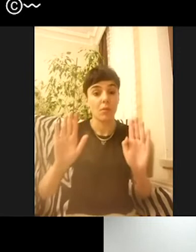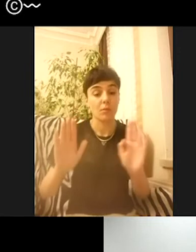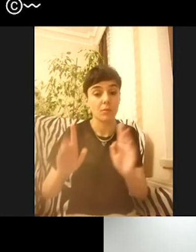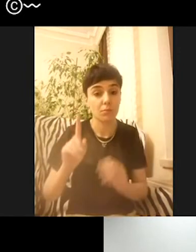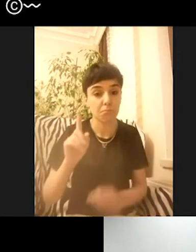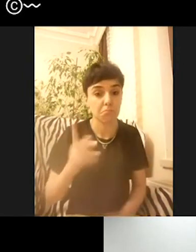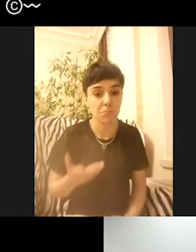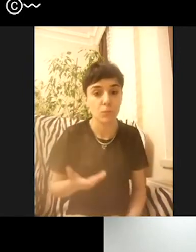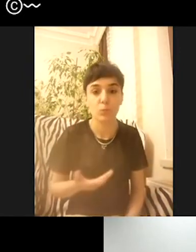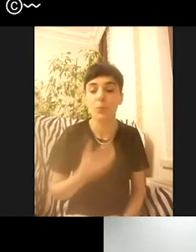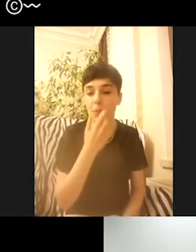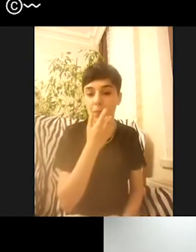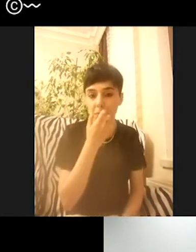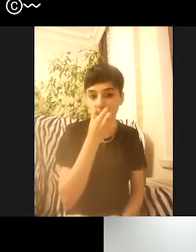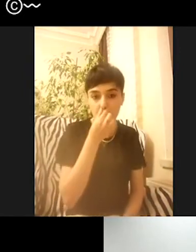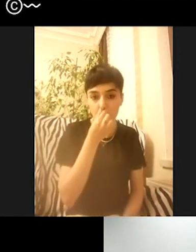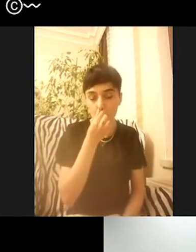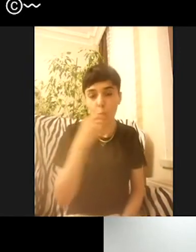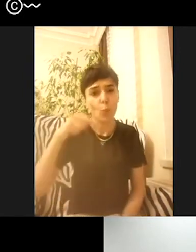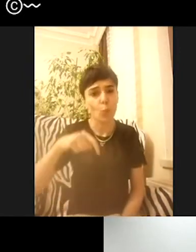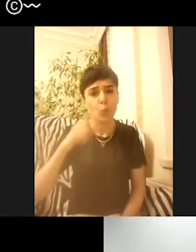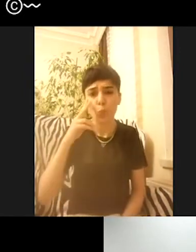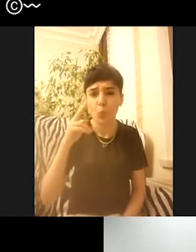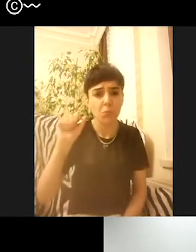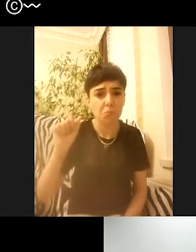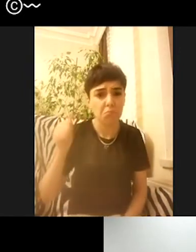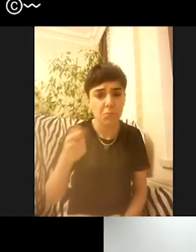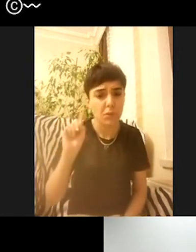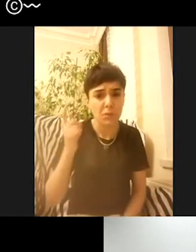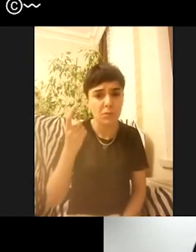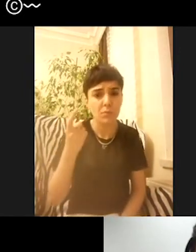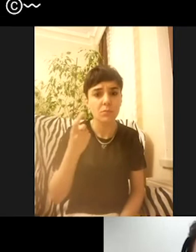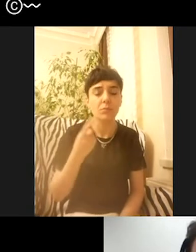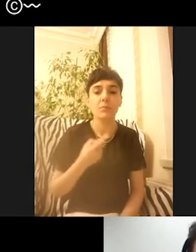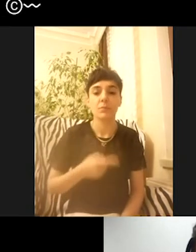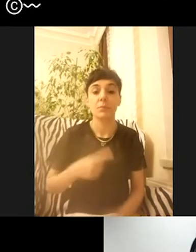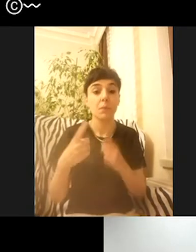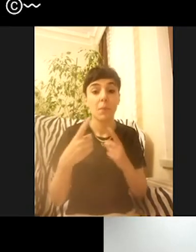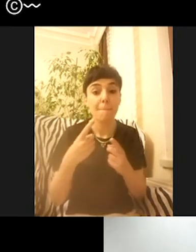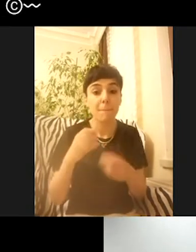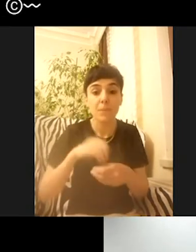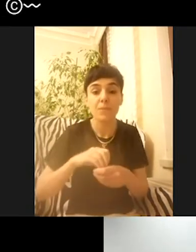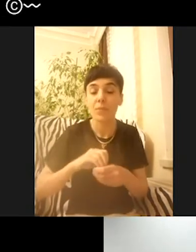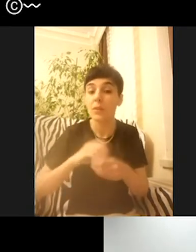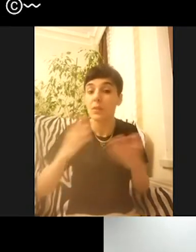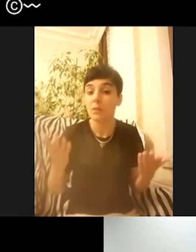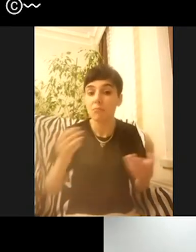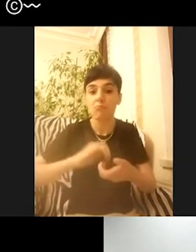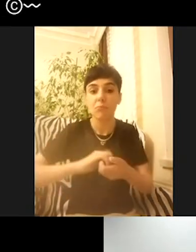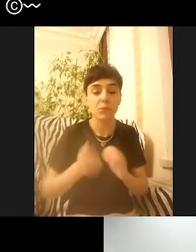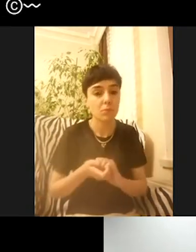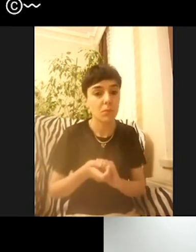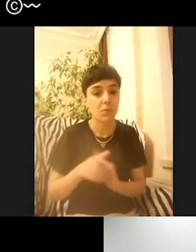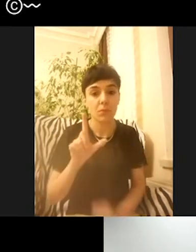need for each other? The solidarity that helps you with one part of your identity, but then on the other side, when